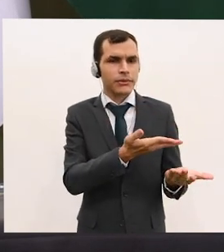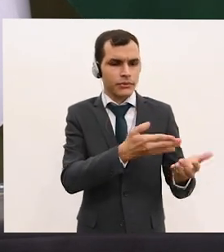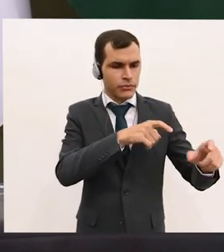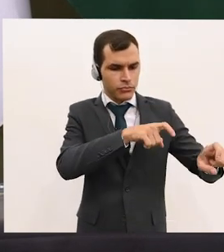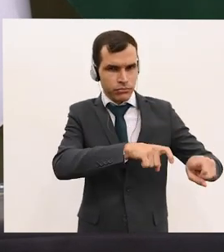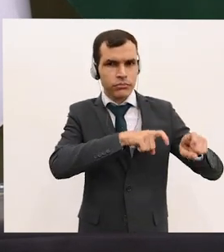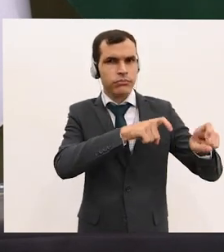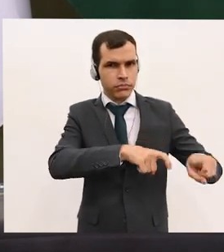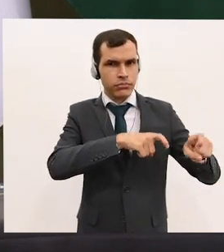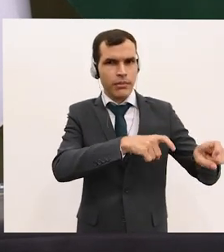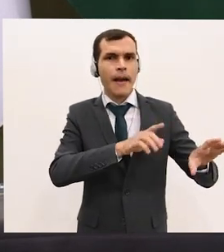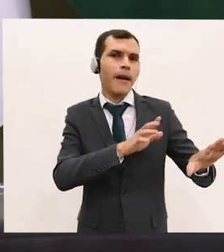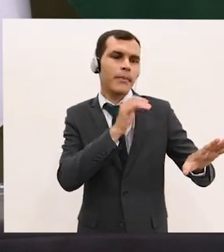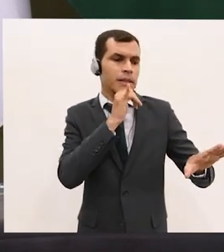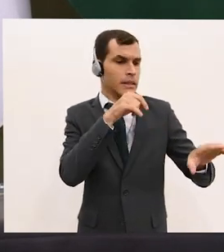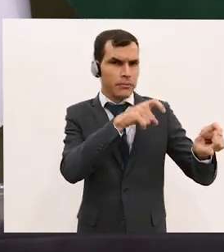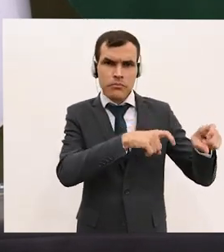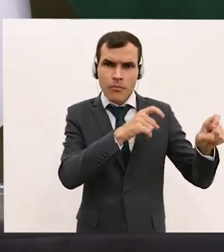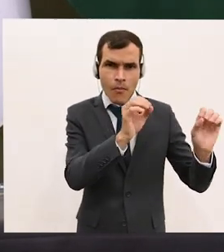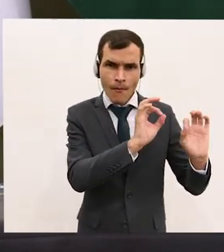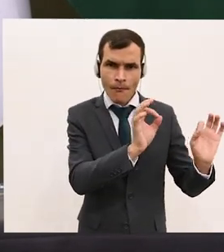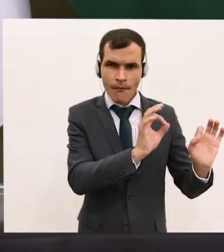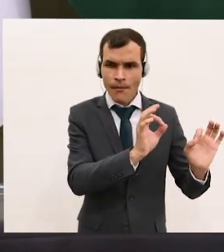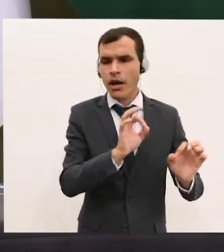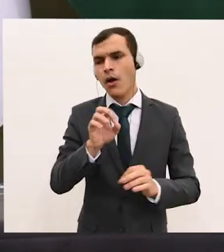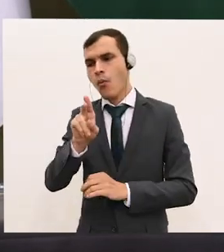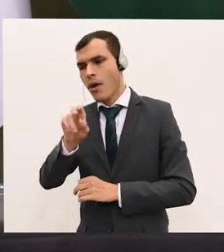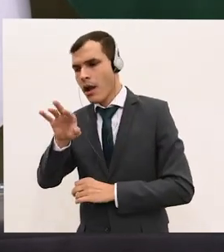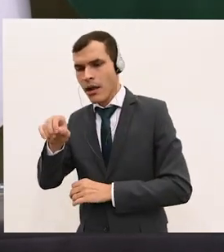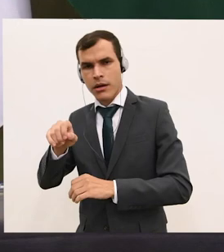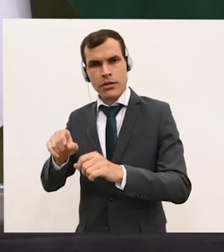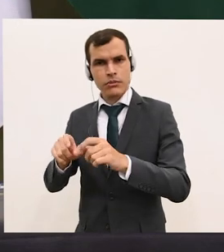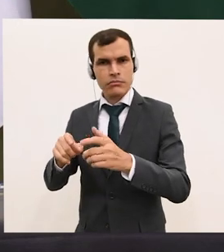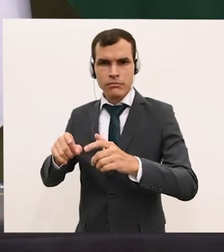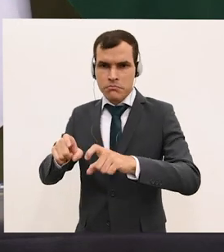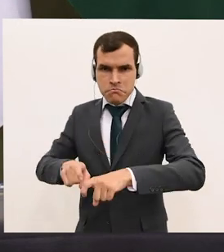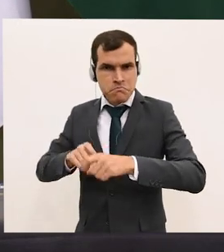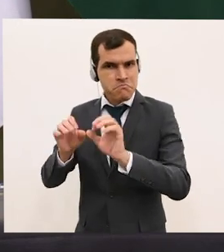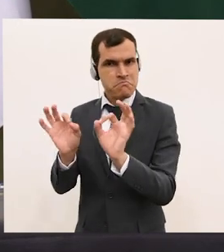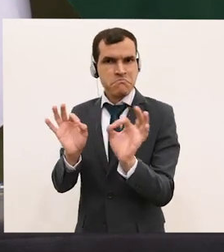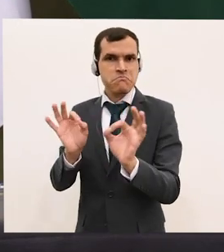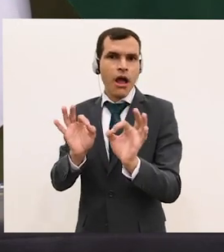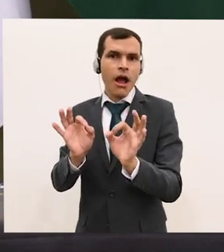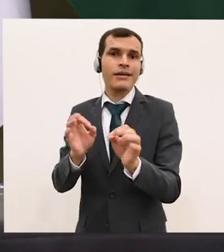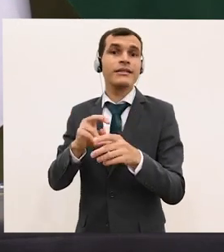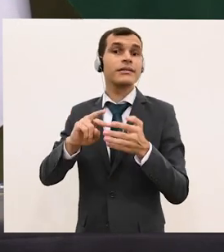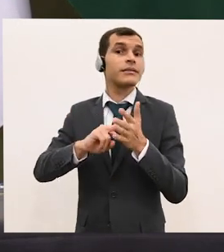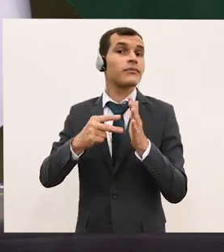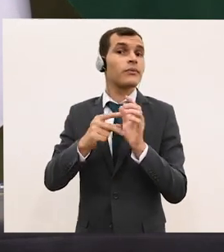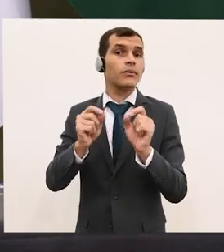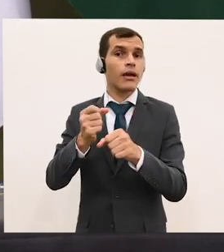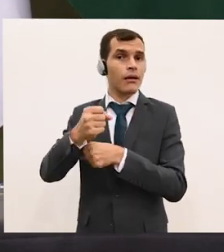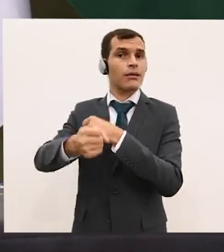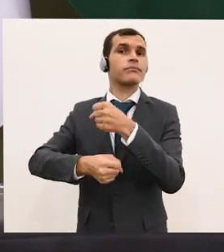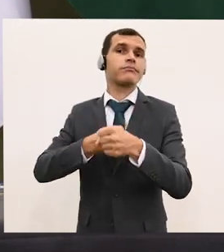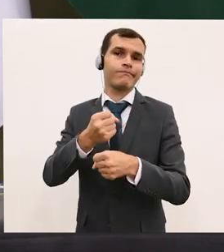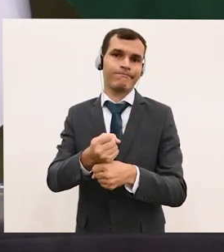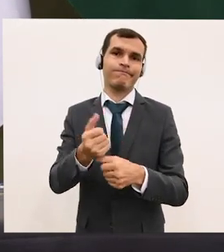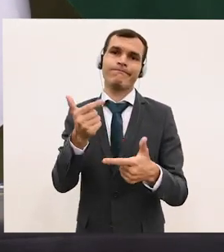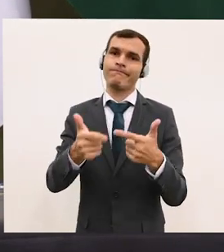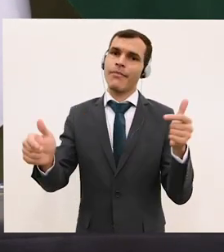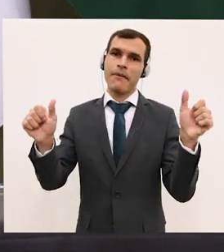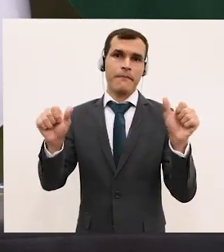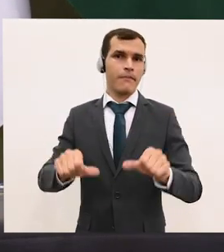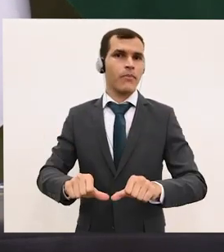that going into the next year, we are going to have more problems with food prices. So Brazil's role is